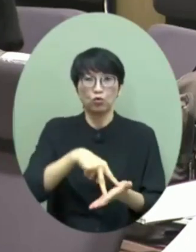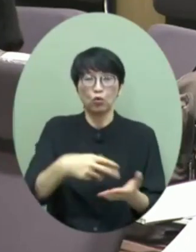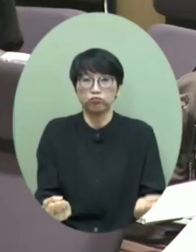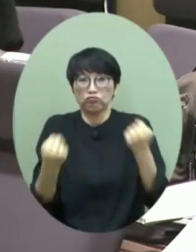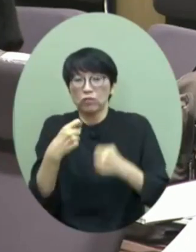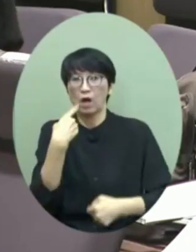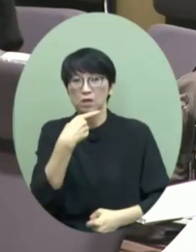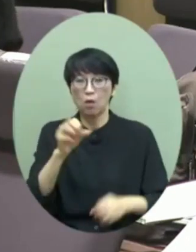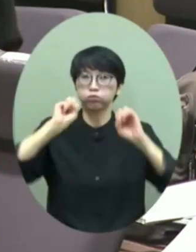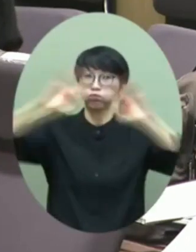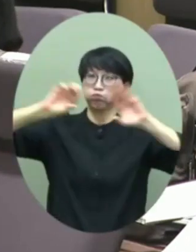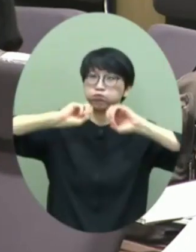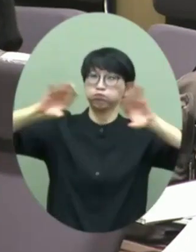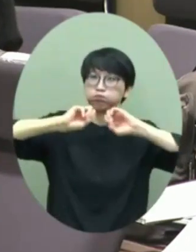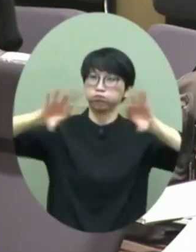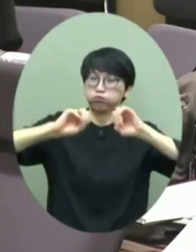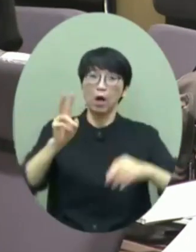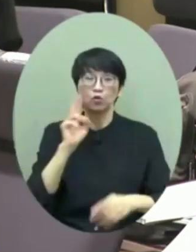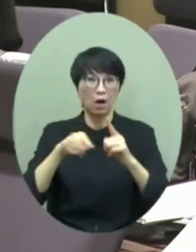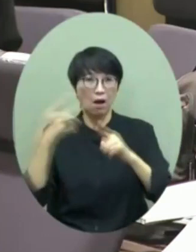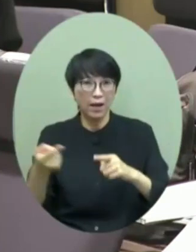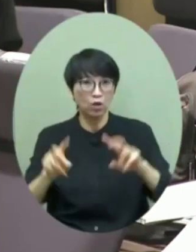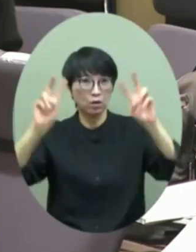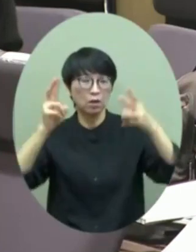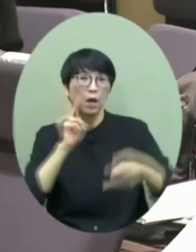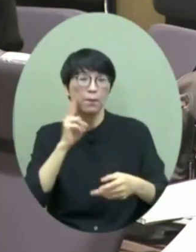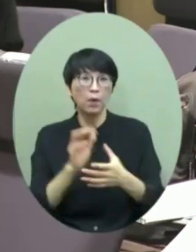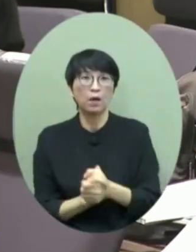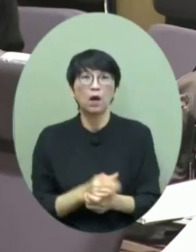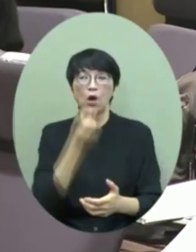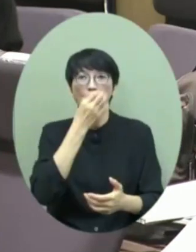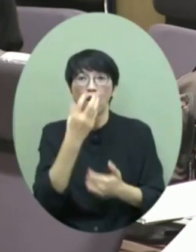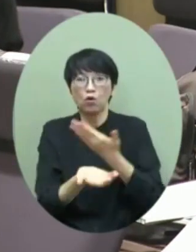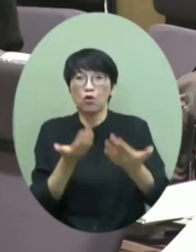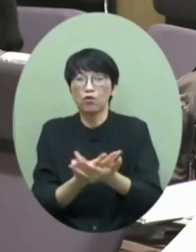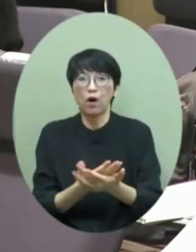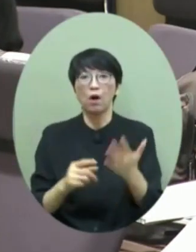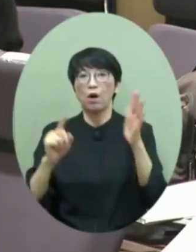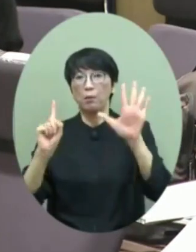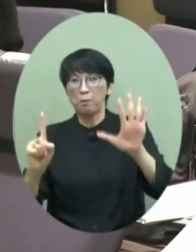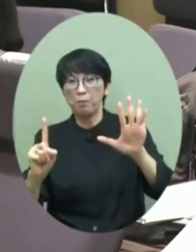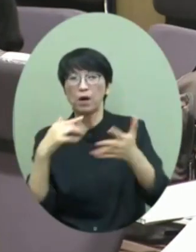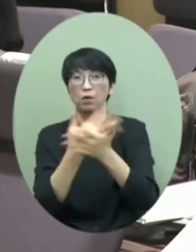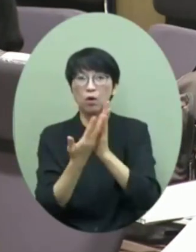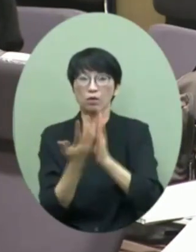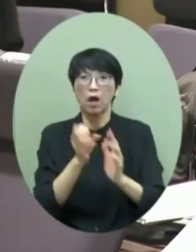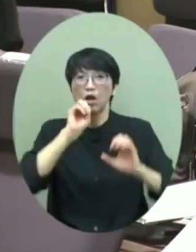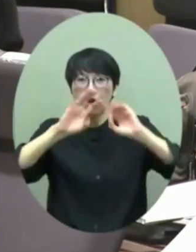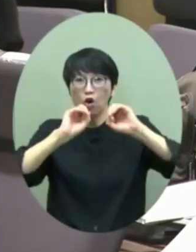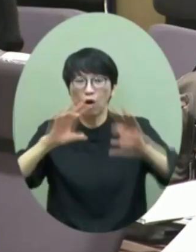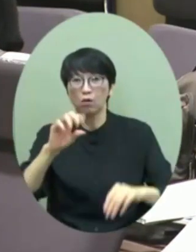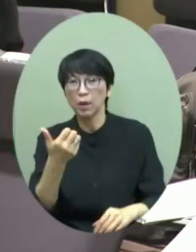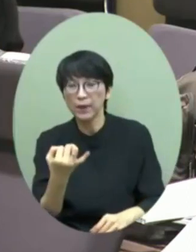national security law because they chanted slogans of Hong Kong independence. What about, liberating Hong Kong